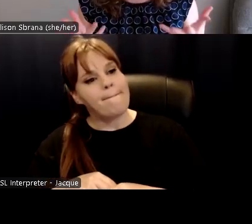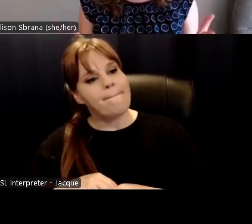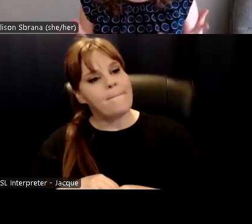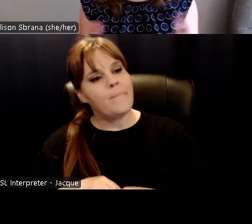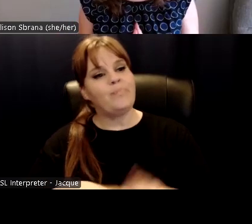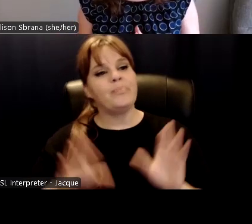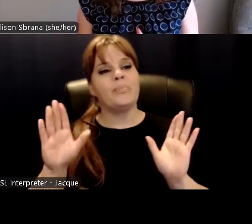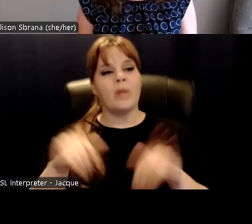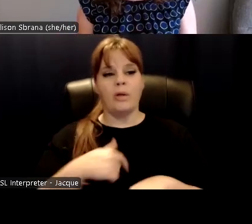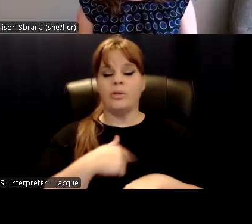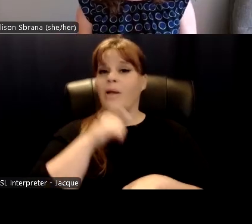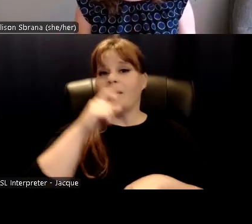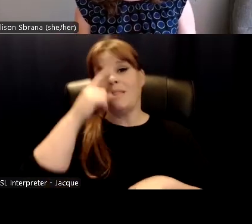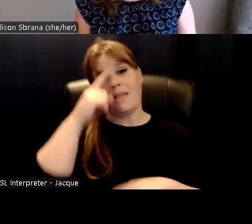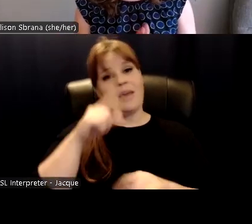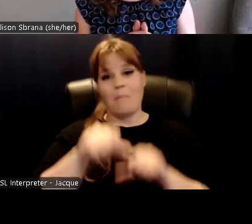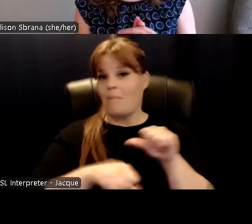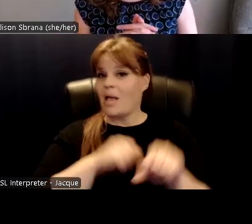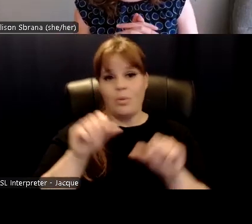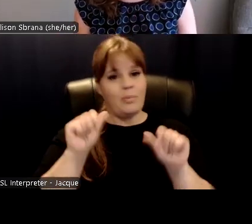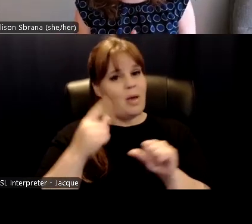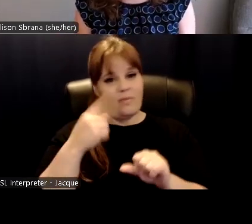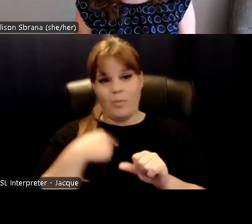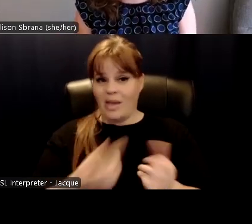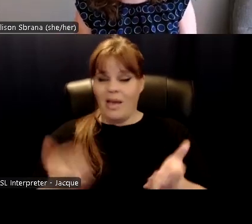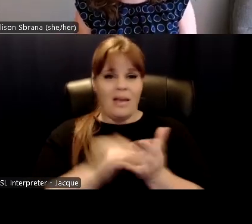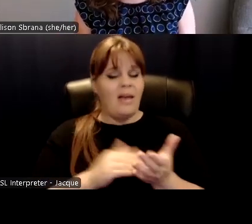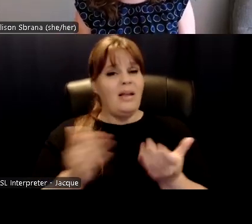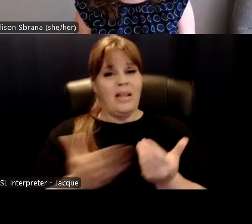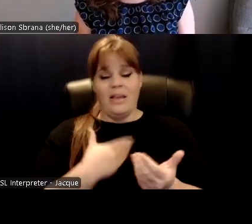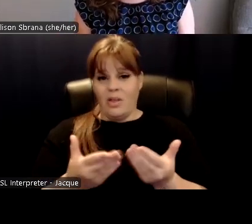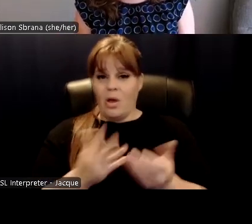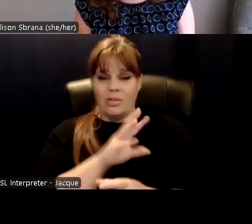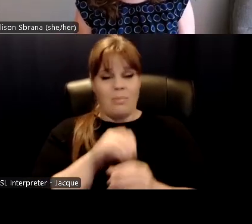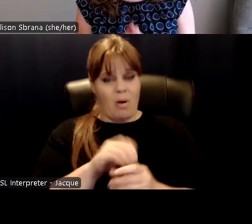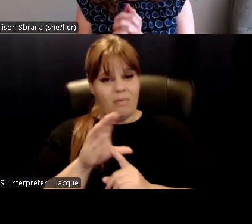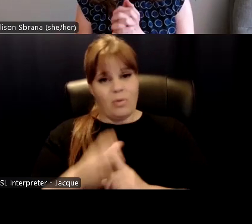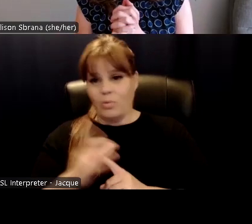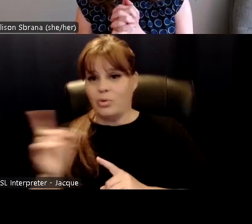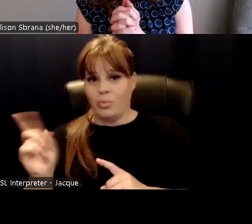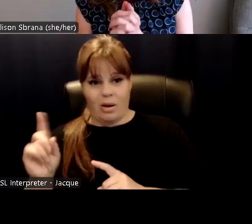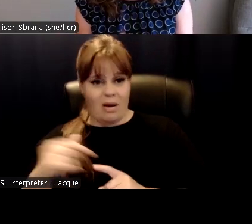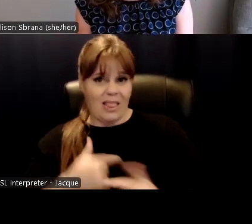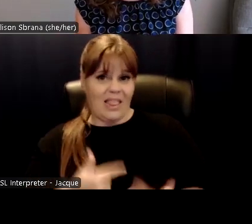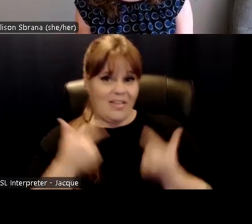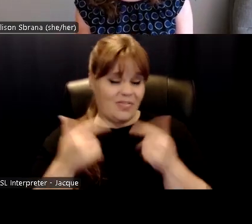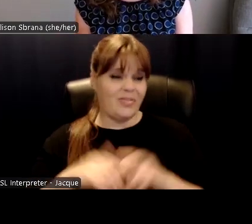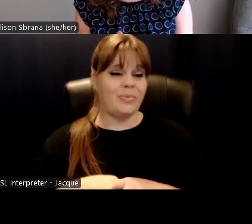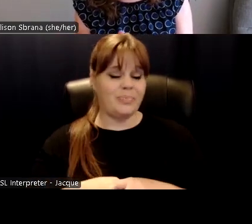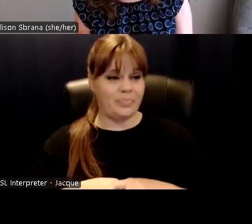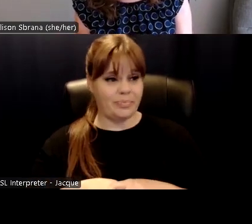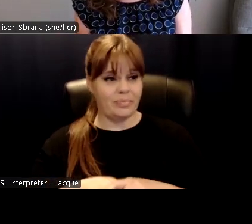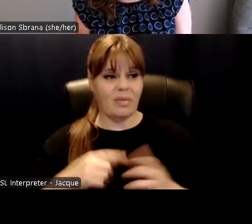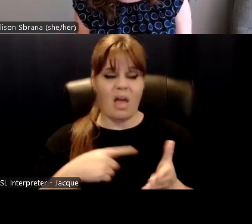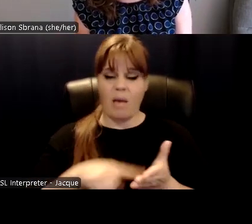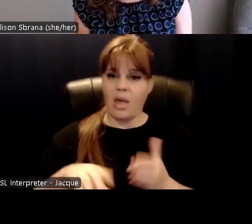biking would ever be possible for me again, even though it's such a part of the culture where I live. So I paid less